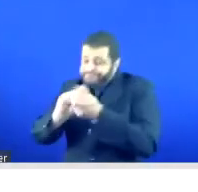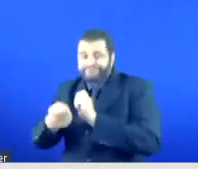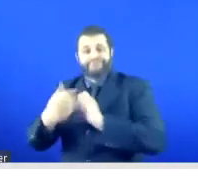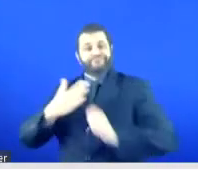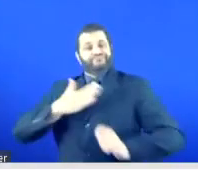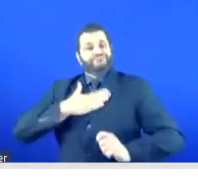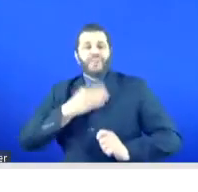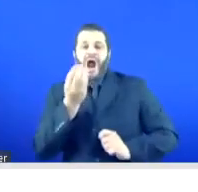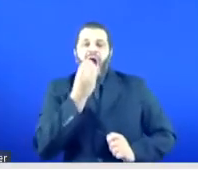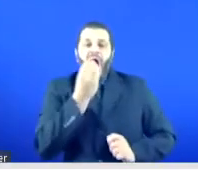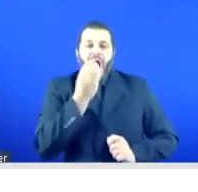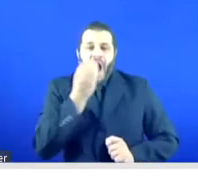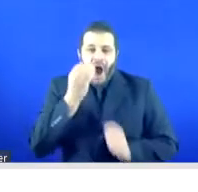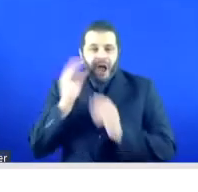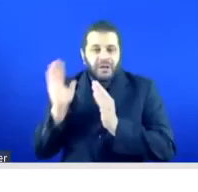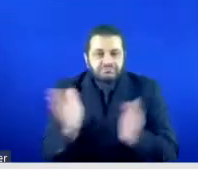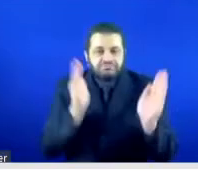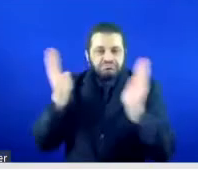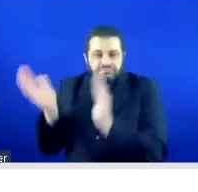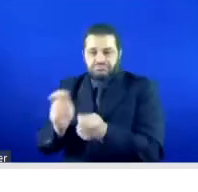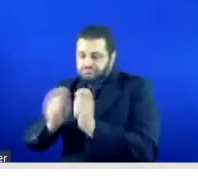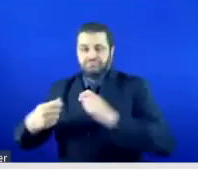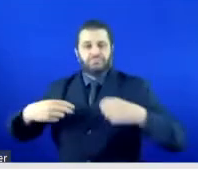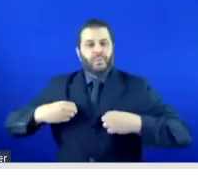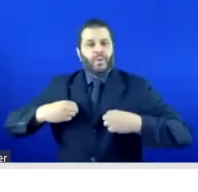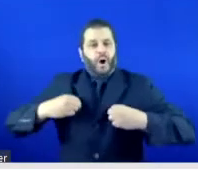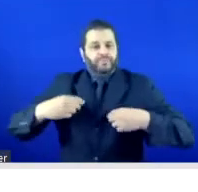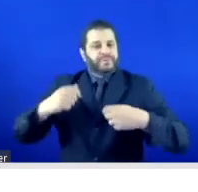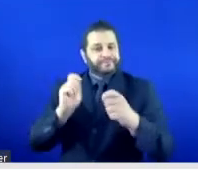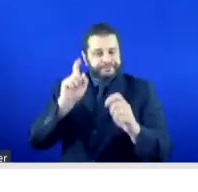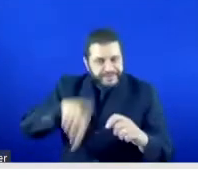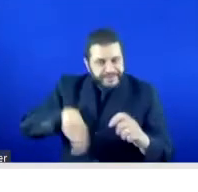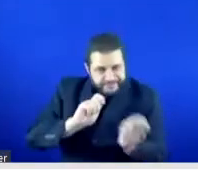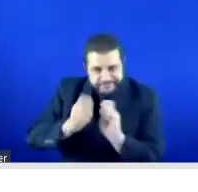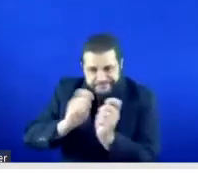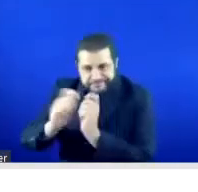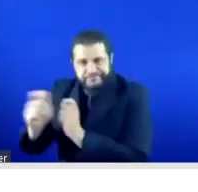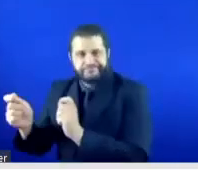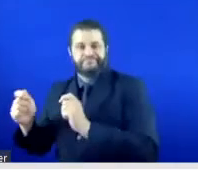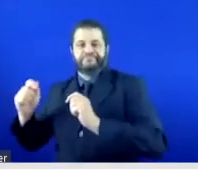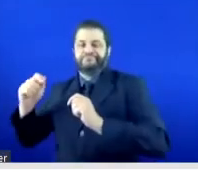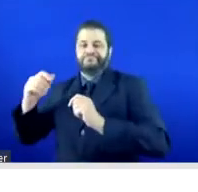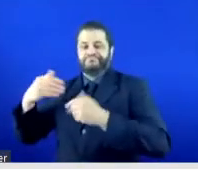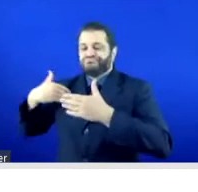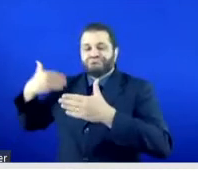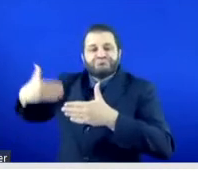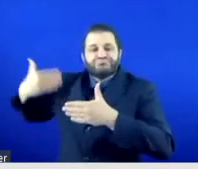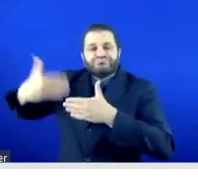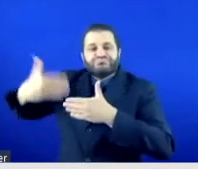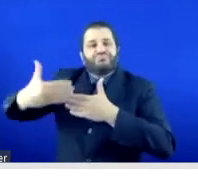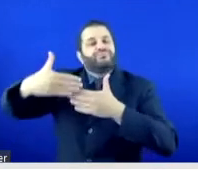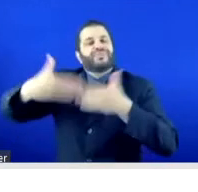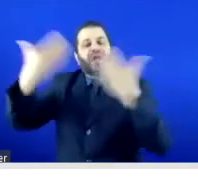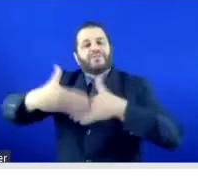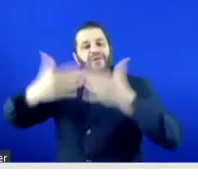second step is to get angry with those who have more responsibility and aren't doing enough. And that's governments, cities, et cetera. The third